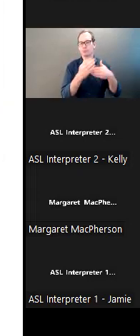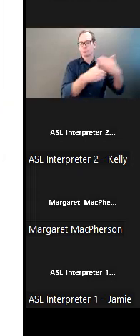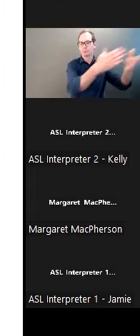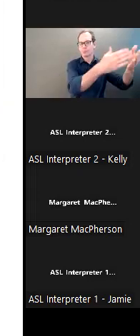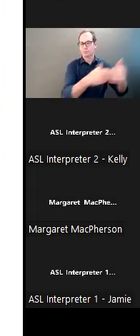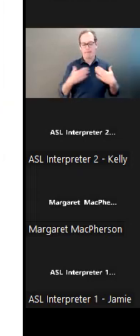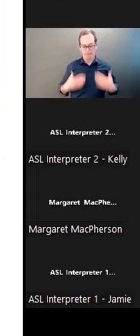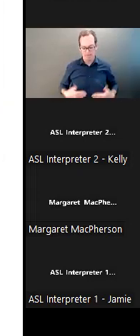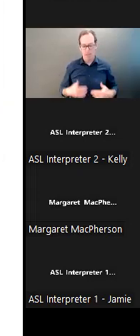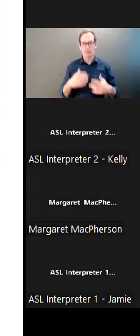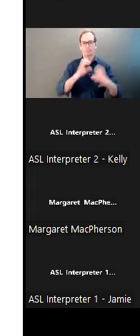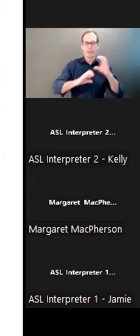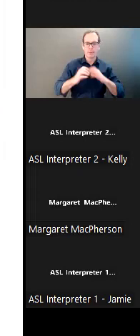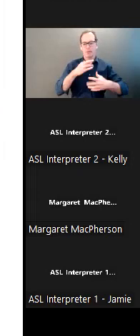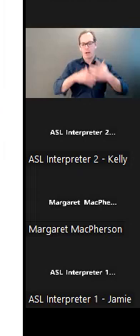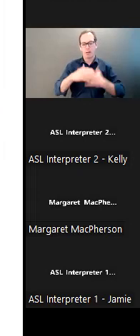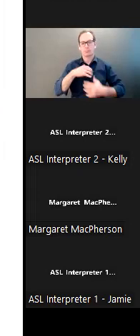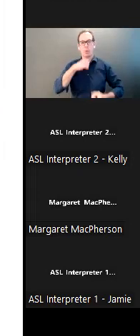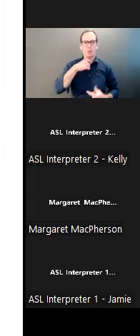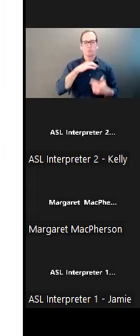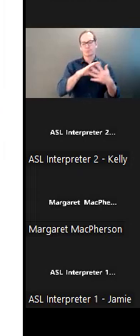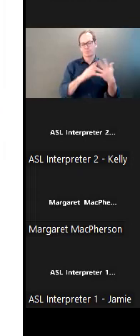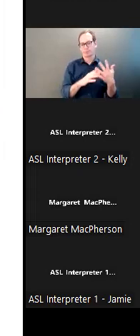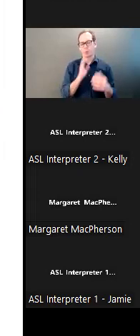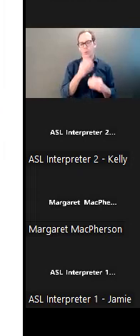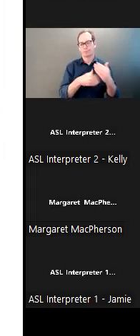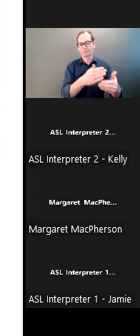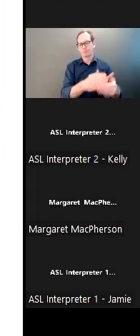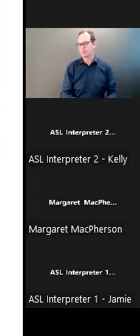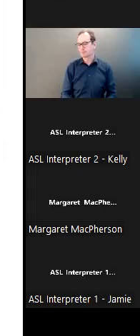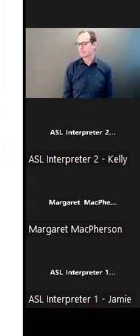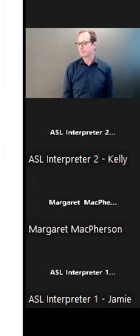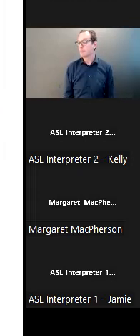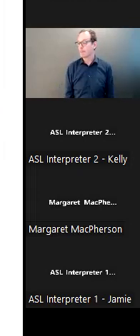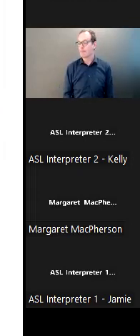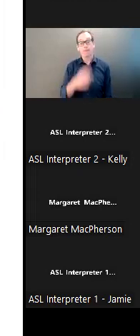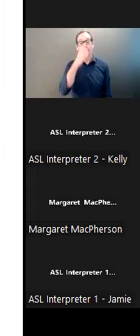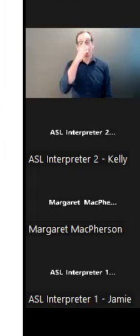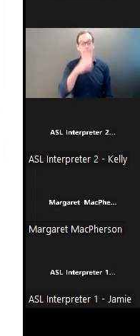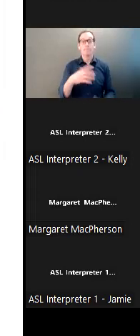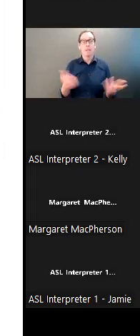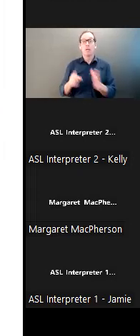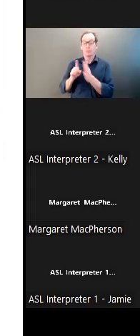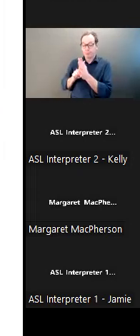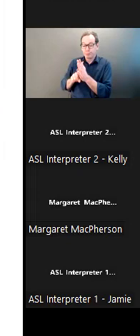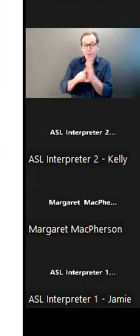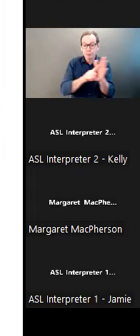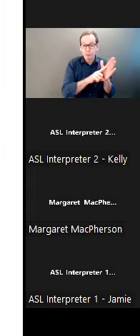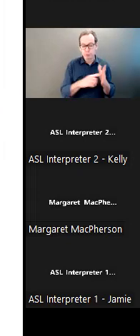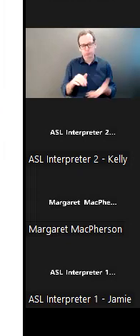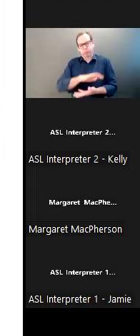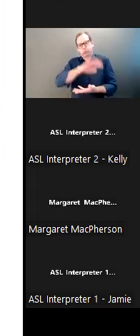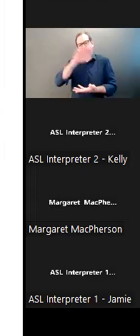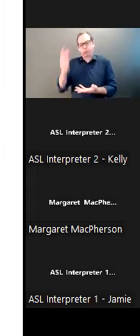So we do know from a lot of research that trauma and violence are predictive of poor health. And this is the case